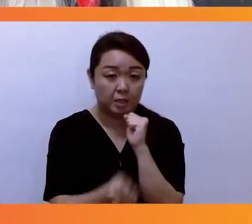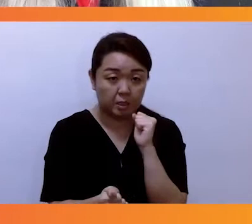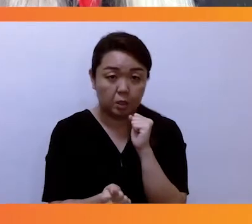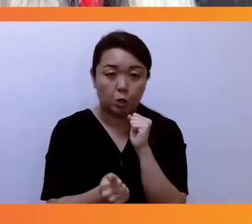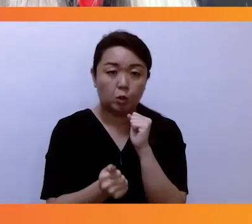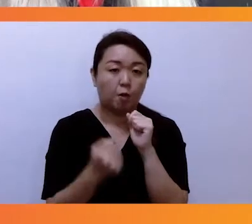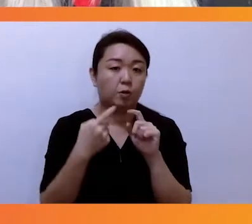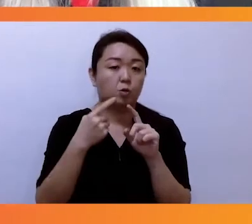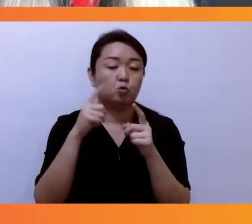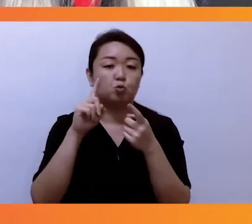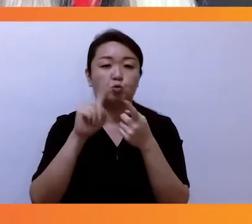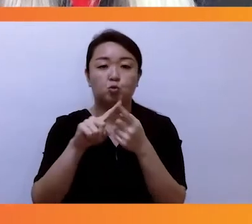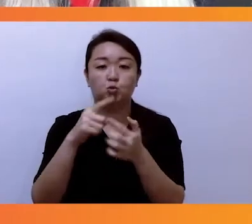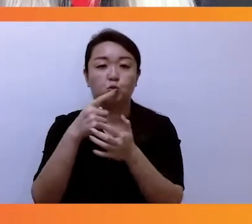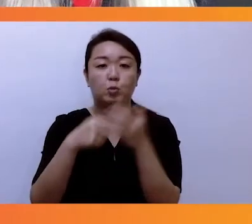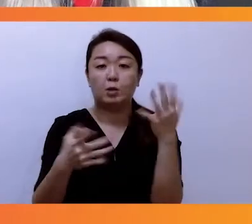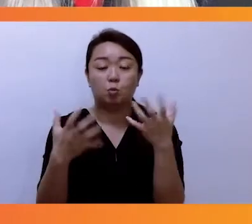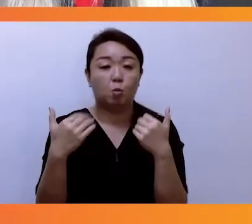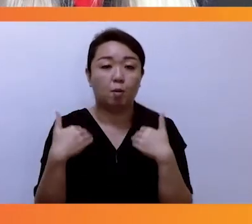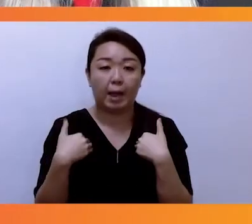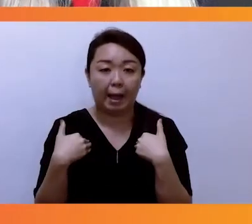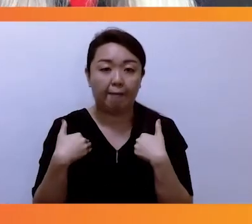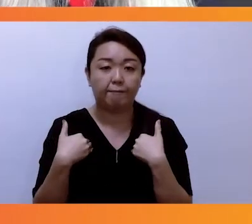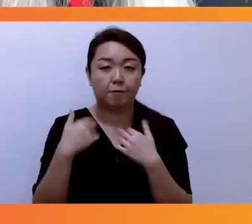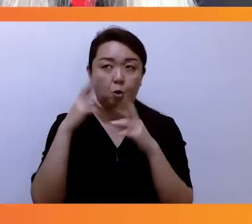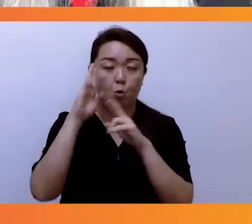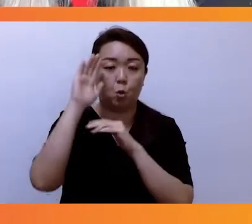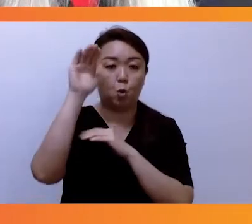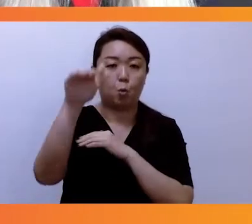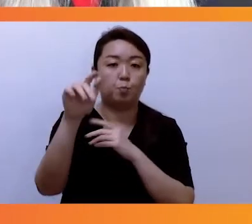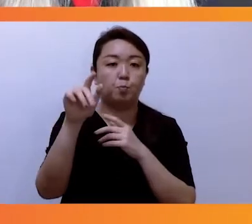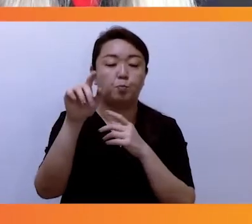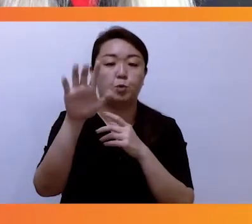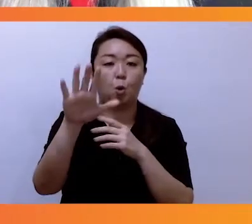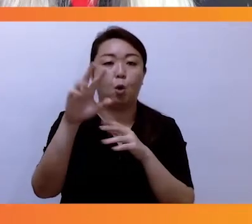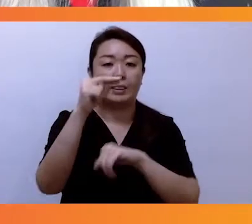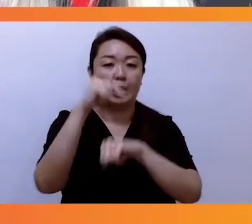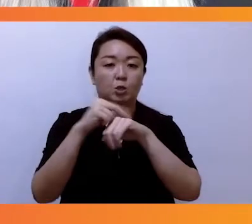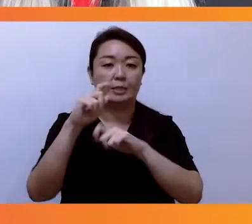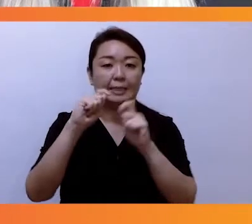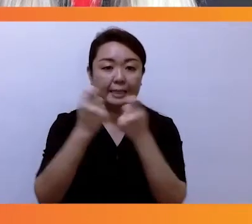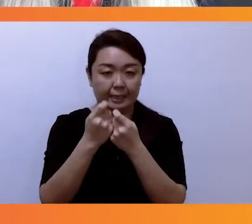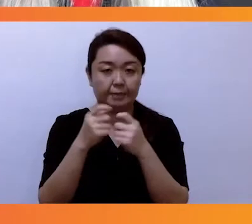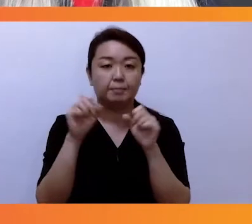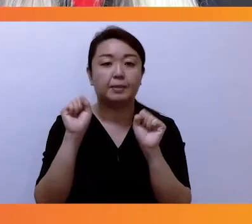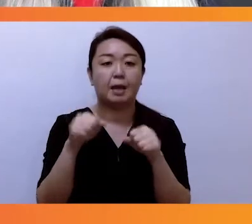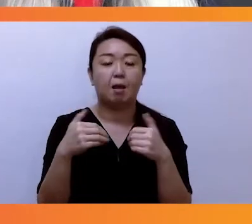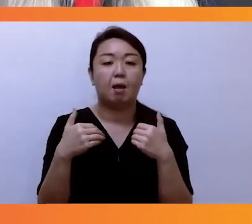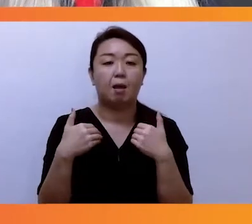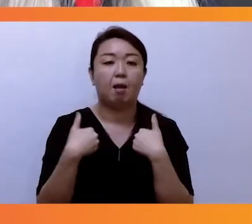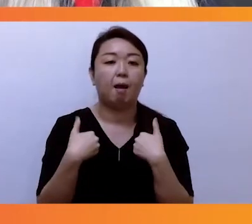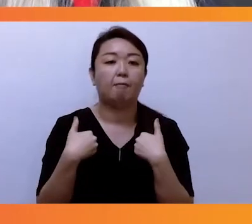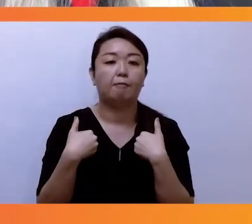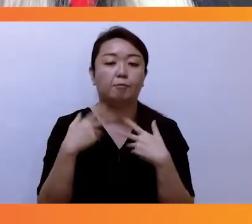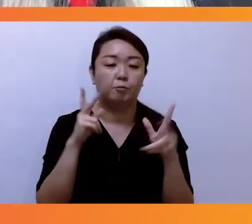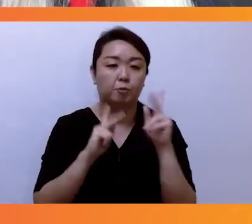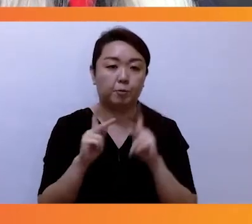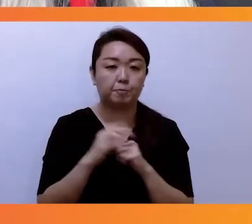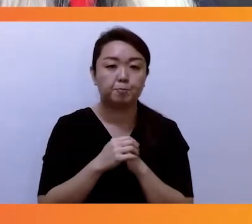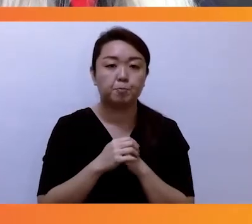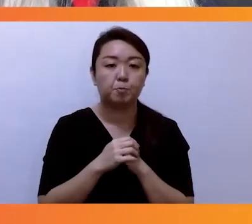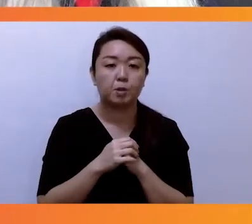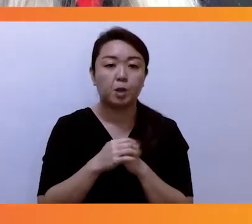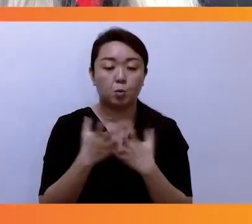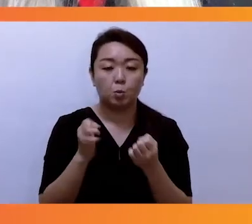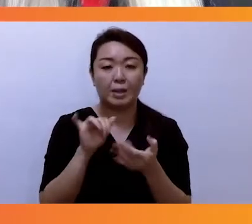skill level all the way up to what you project as your national team elite level performance athletes.